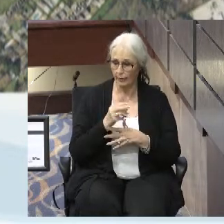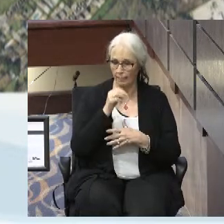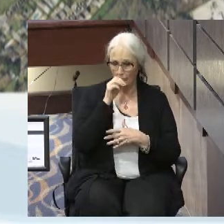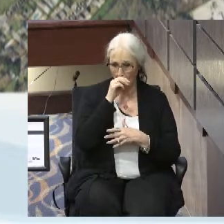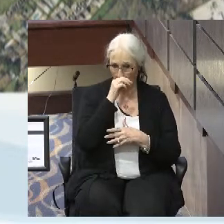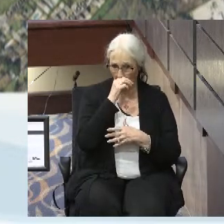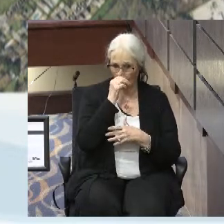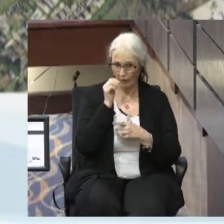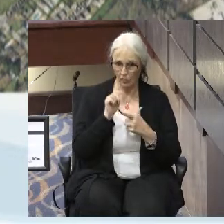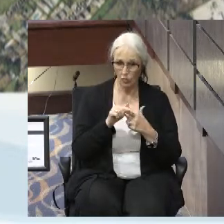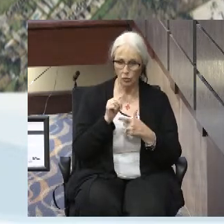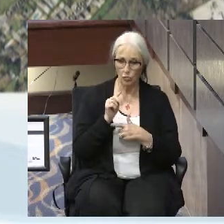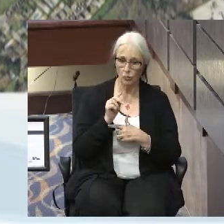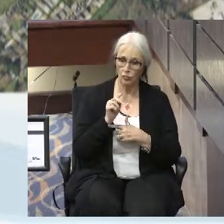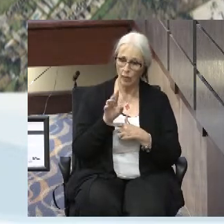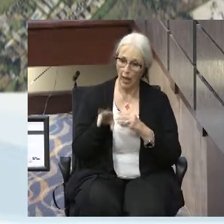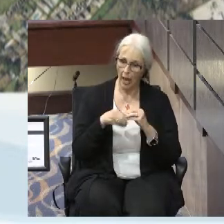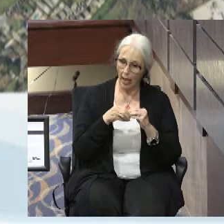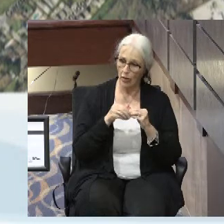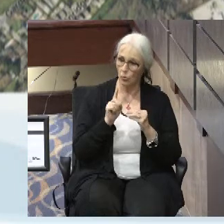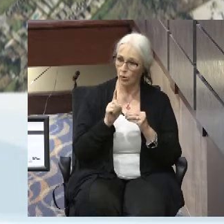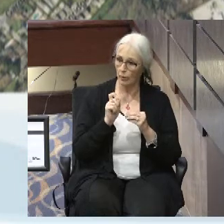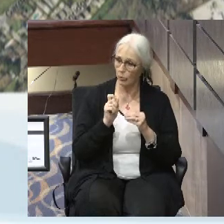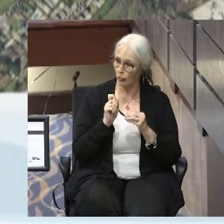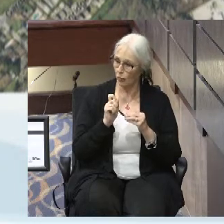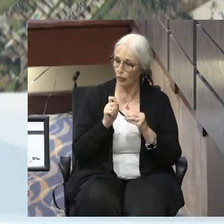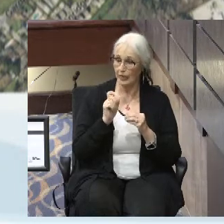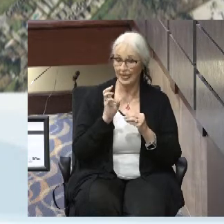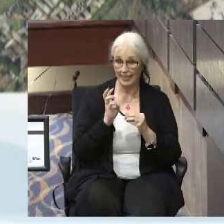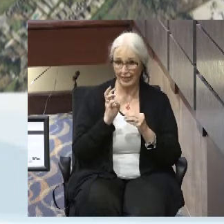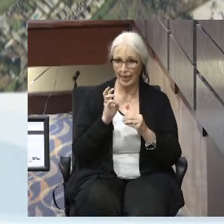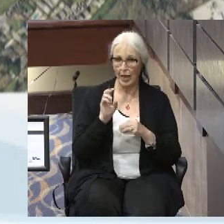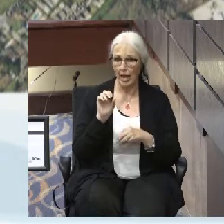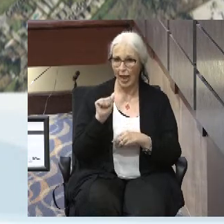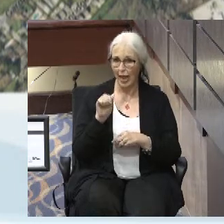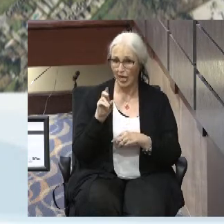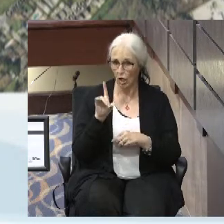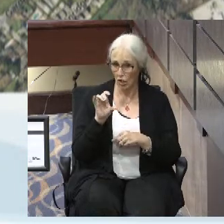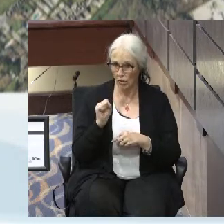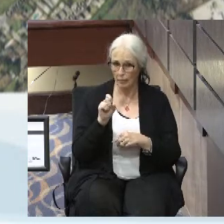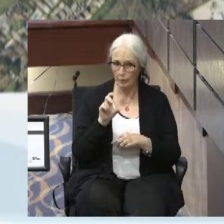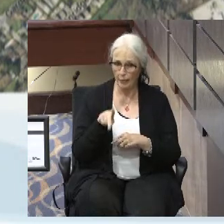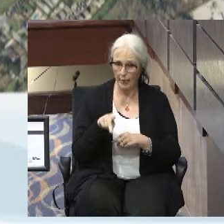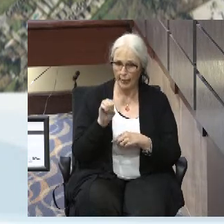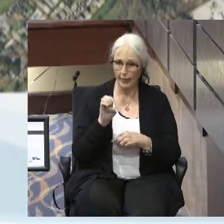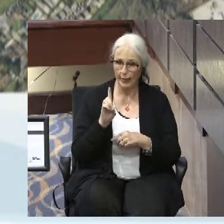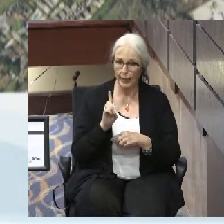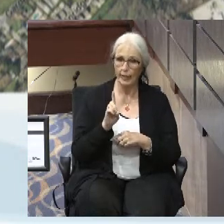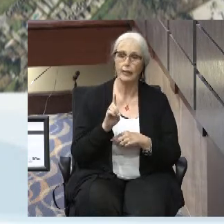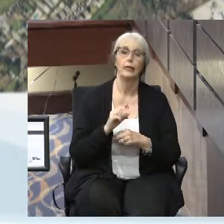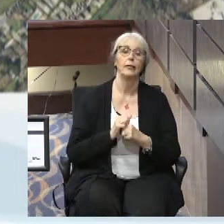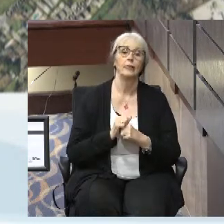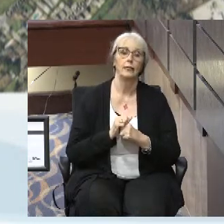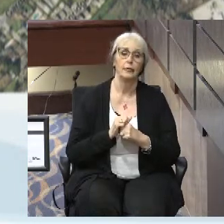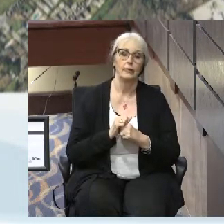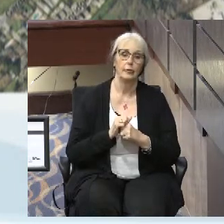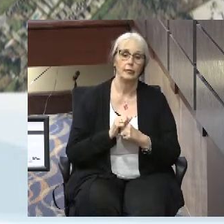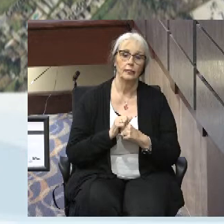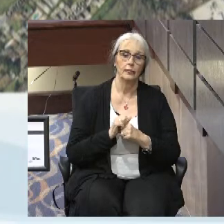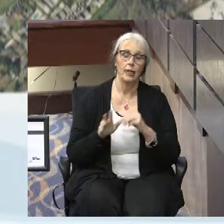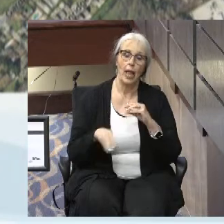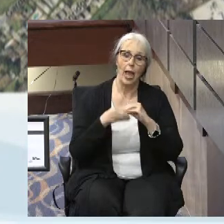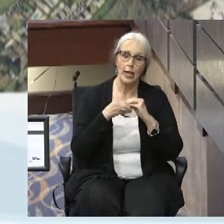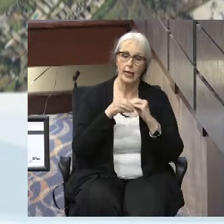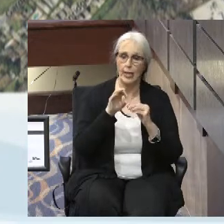To 1, add approximately 0.647 acres, more or less, to the PUD, described as Lot 1, Block 1, of the Carol Lee Evans Edition, known